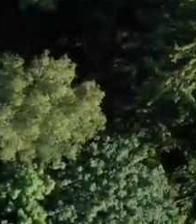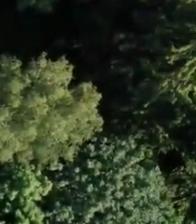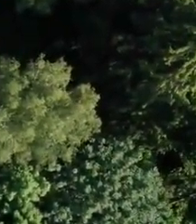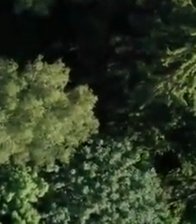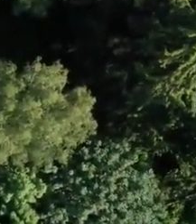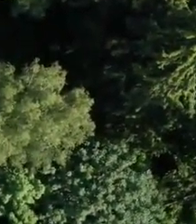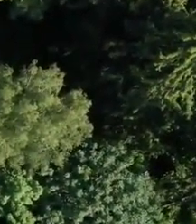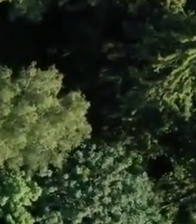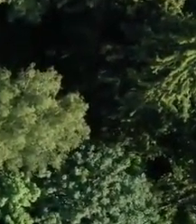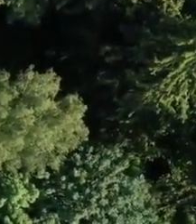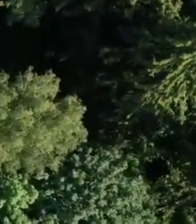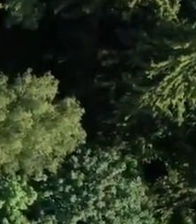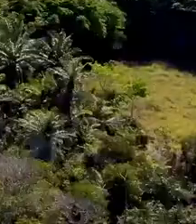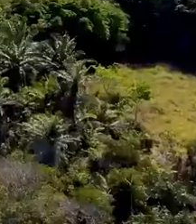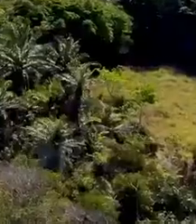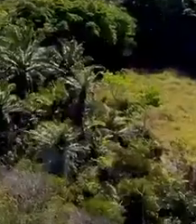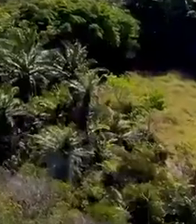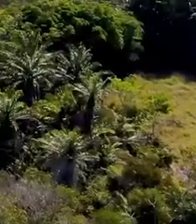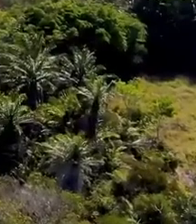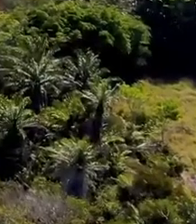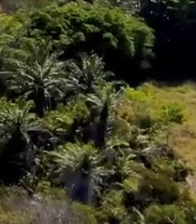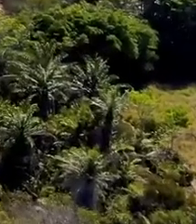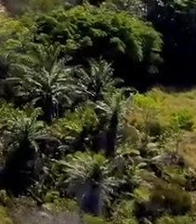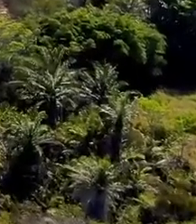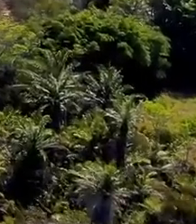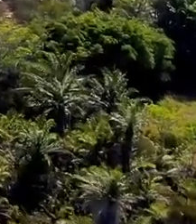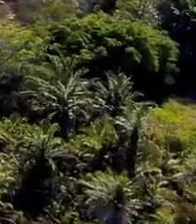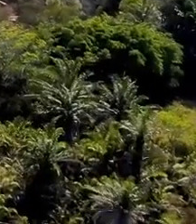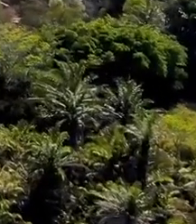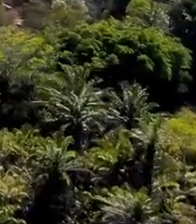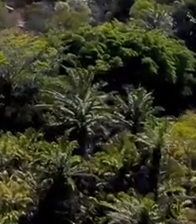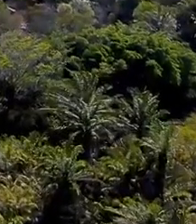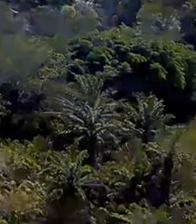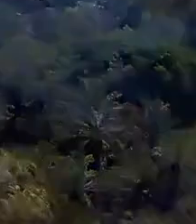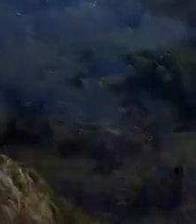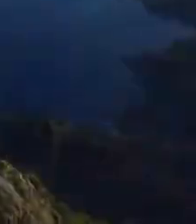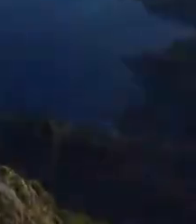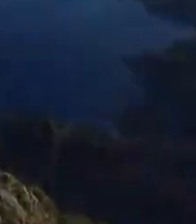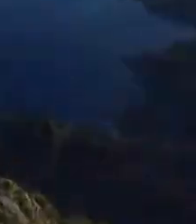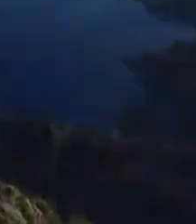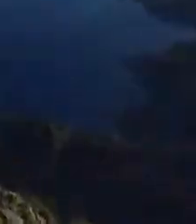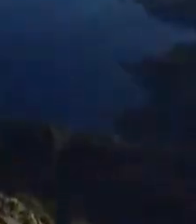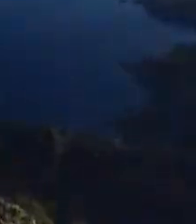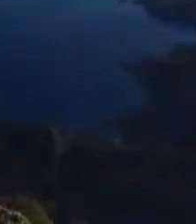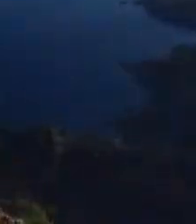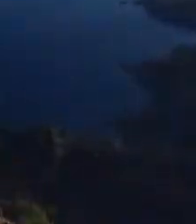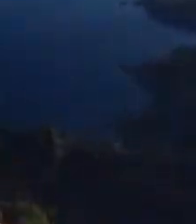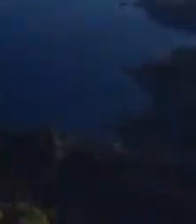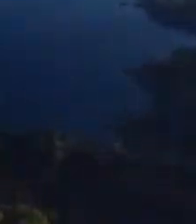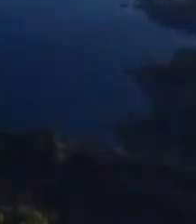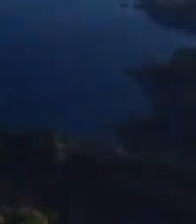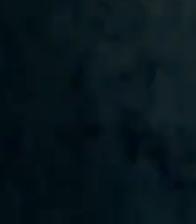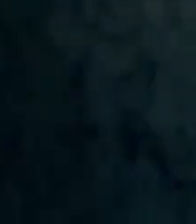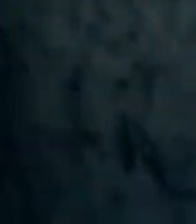It was once a massive forest lying less than 10 kilometers north of the Atlantic Ocean,